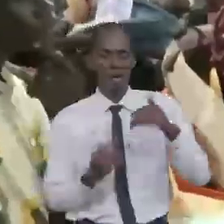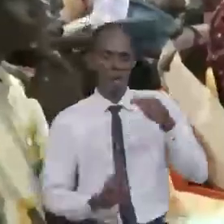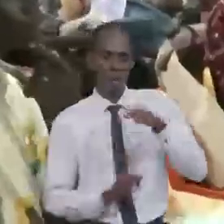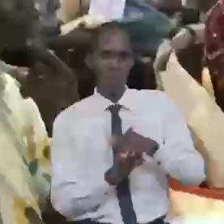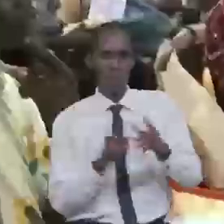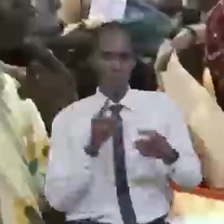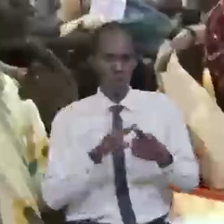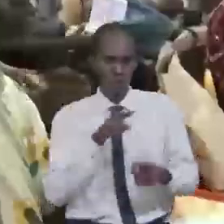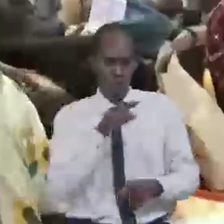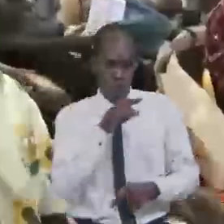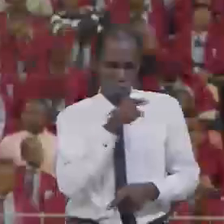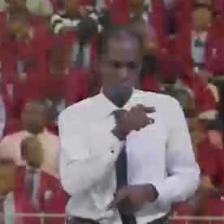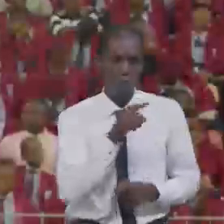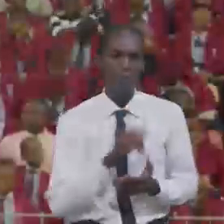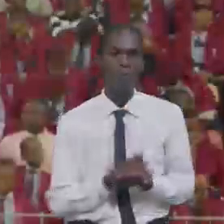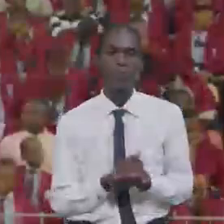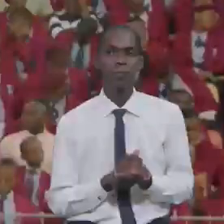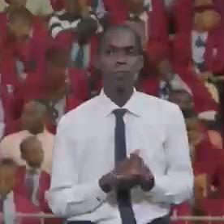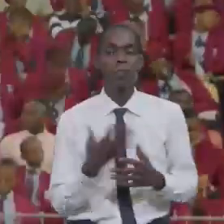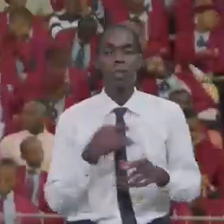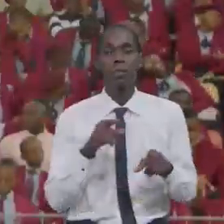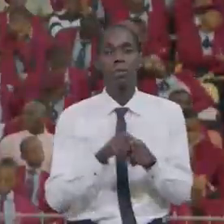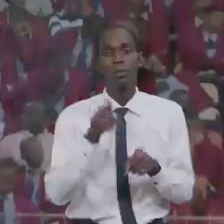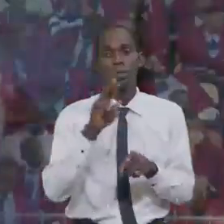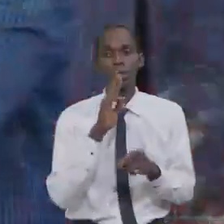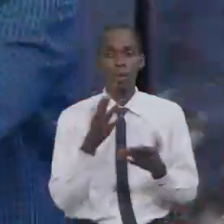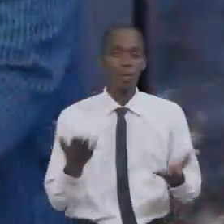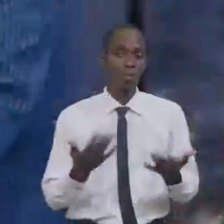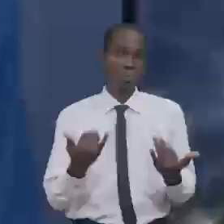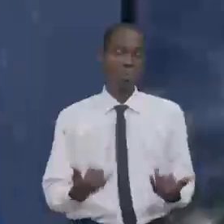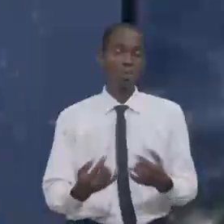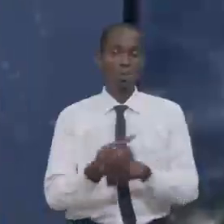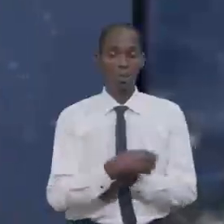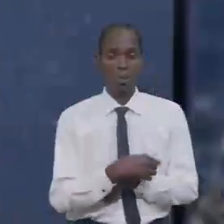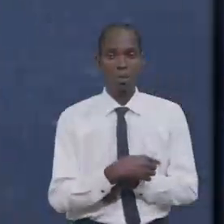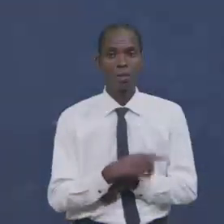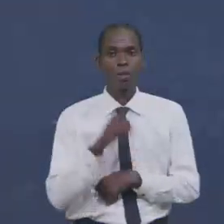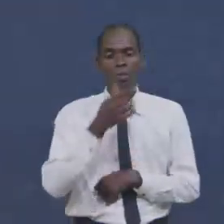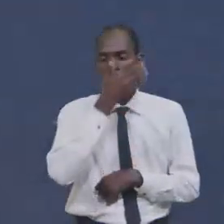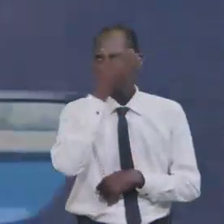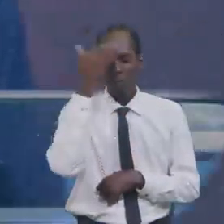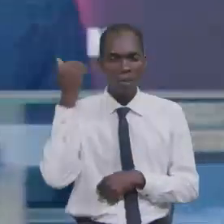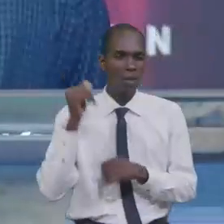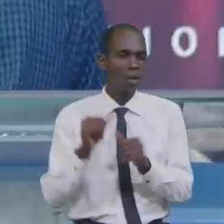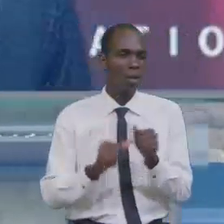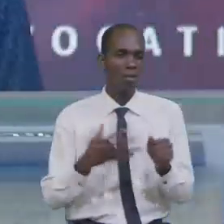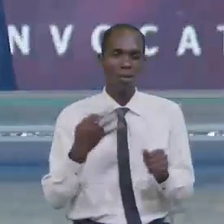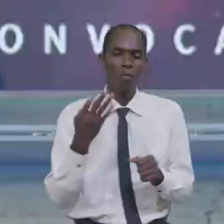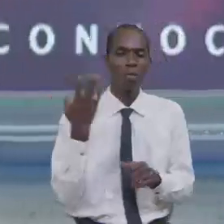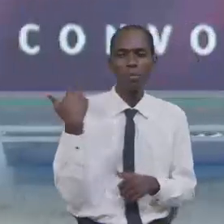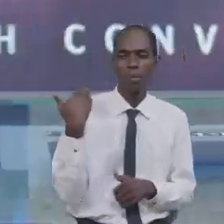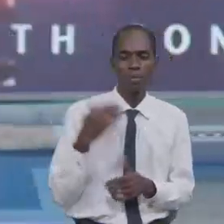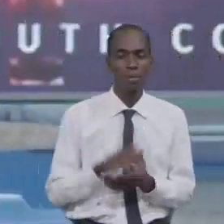And so as you are here today, you forget everything of the past.